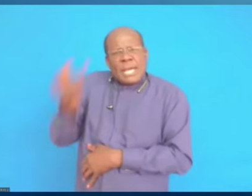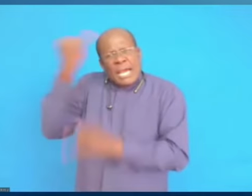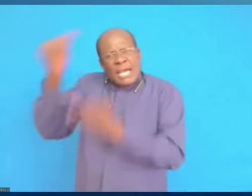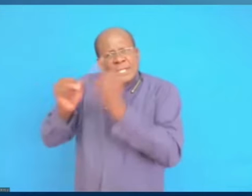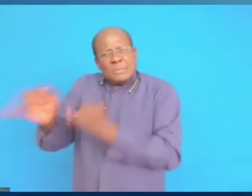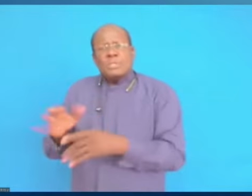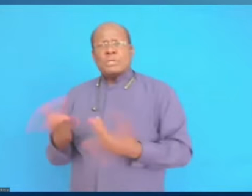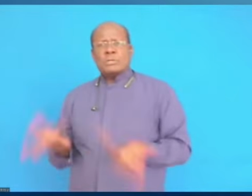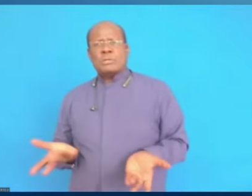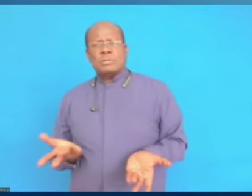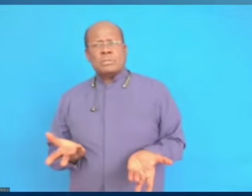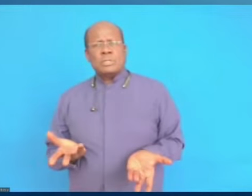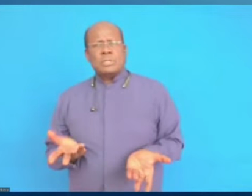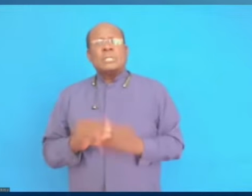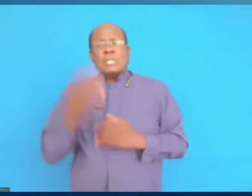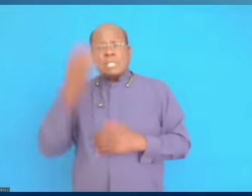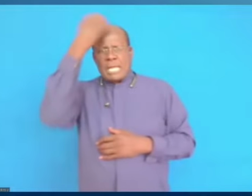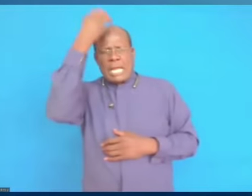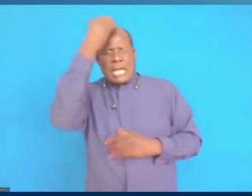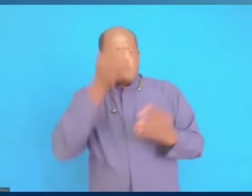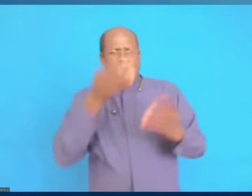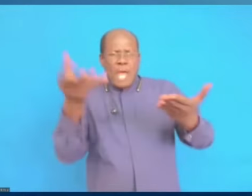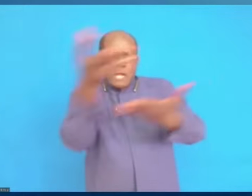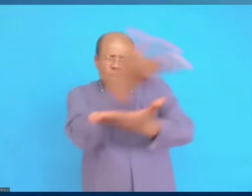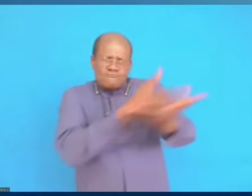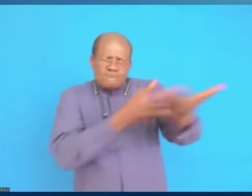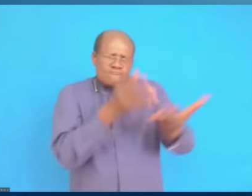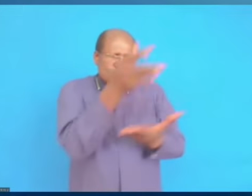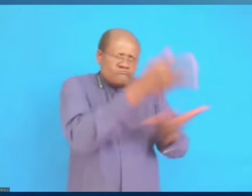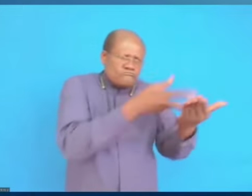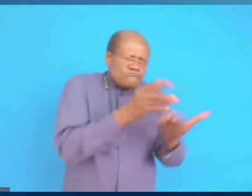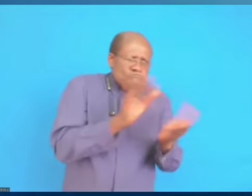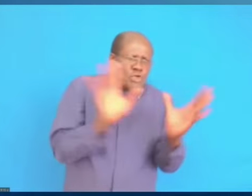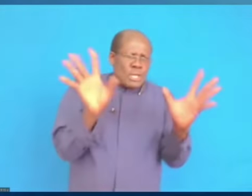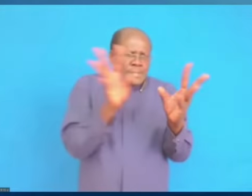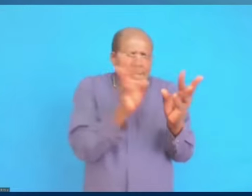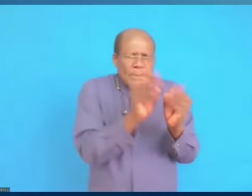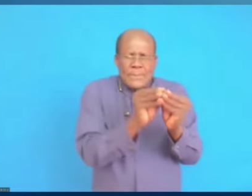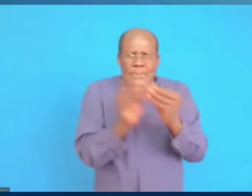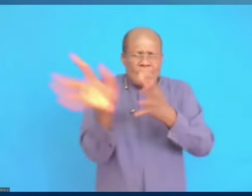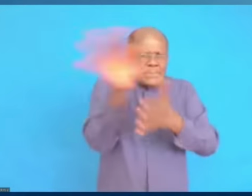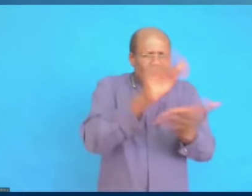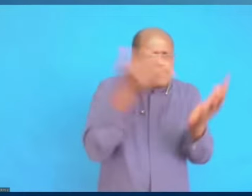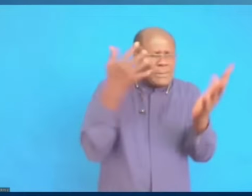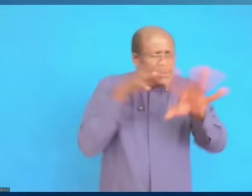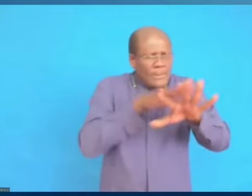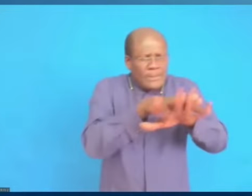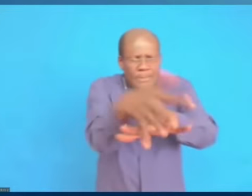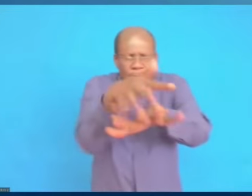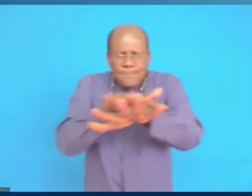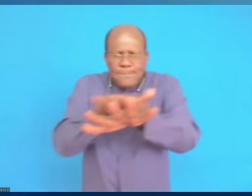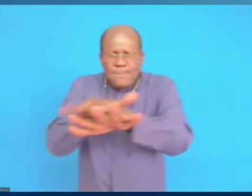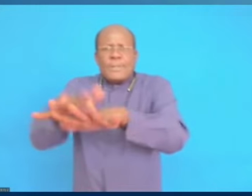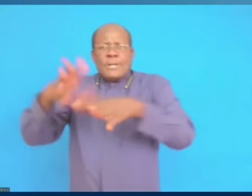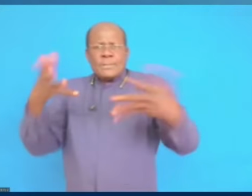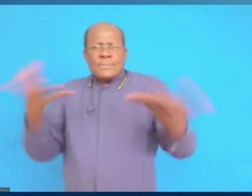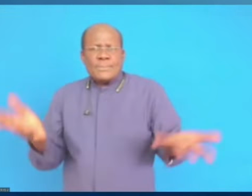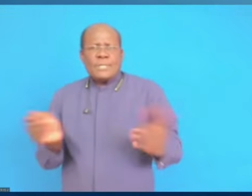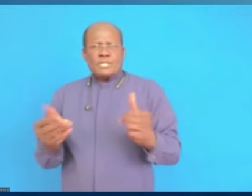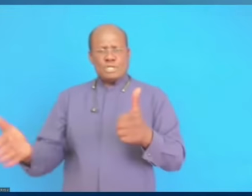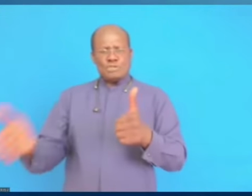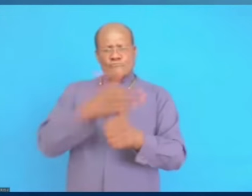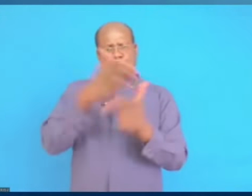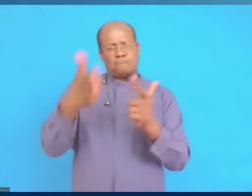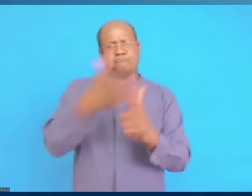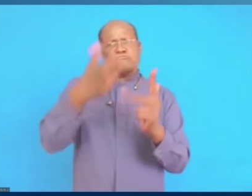internet governance in the region has been harmonizing regional policies, identifying issues of priority specifically for the Caribbean